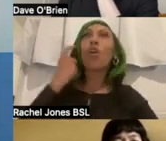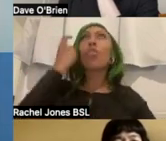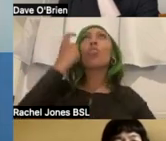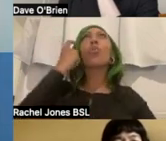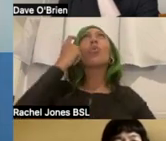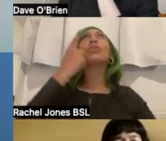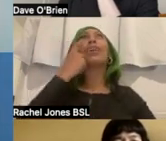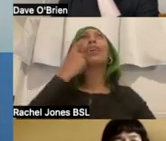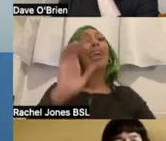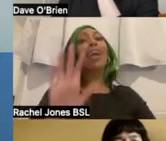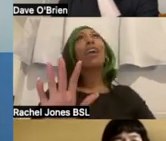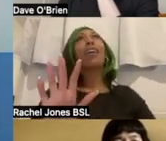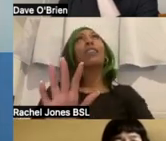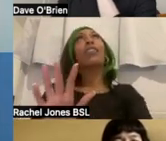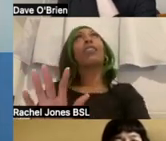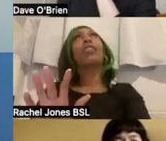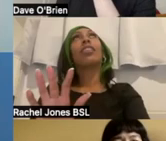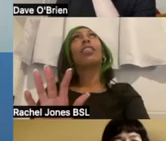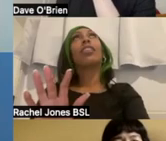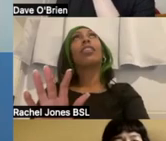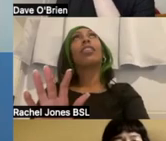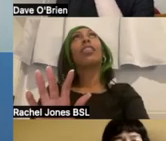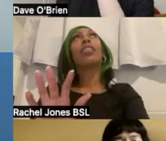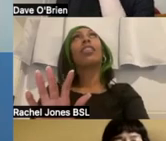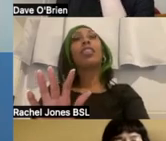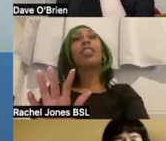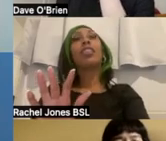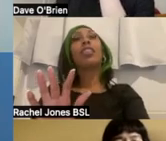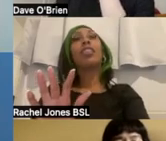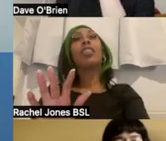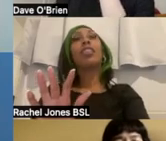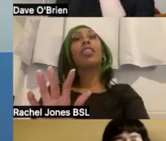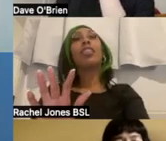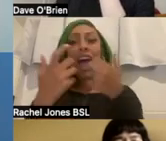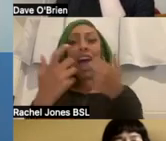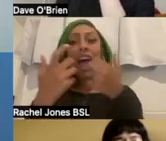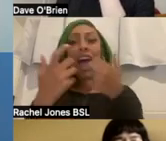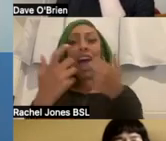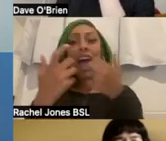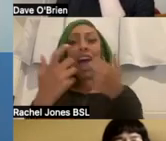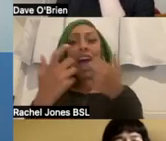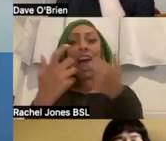of how our research collaborators and participants might feel and be ready,